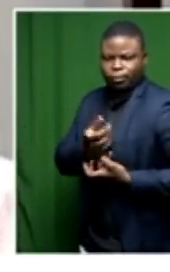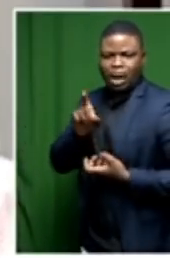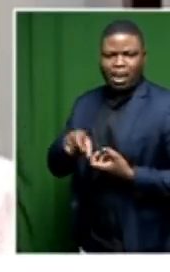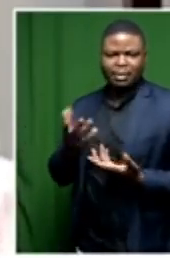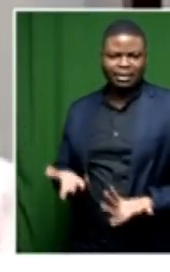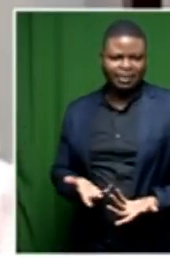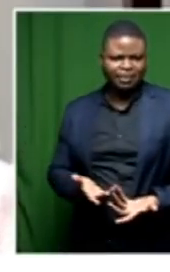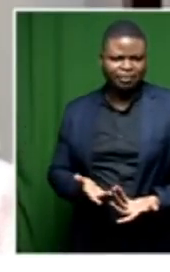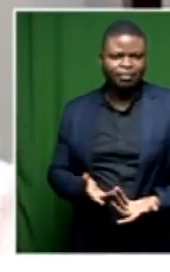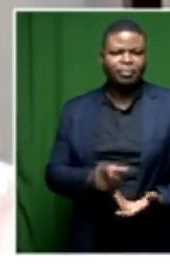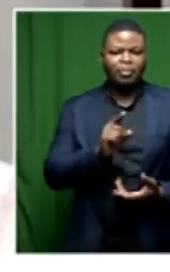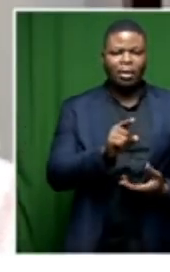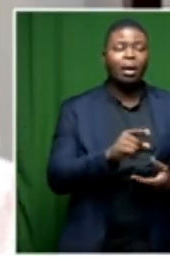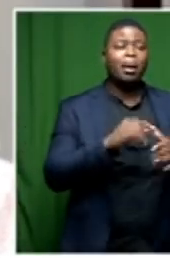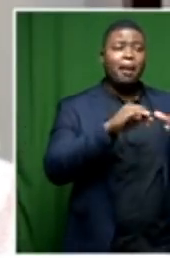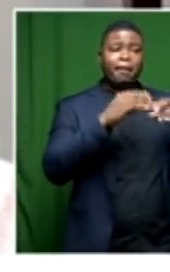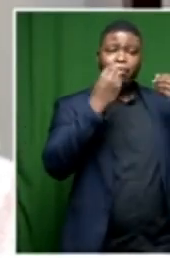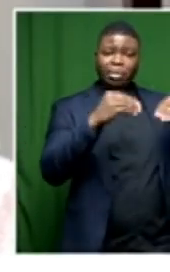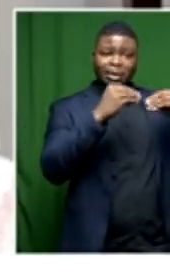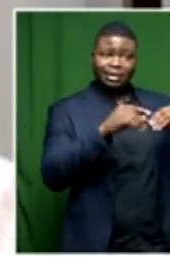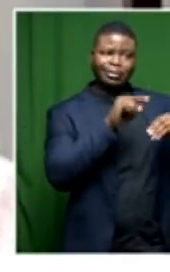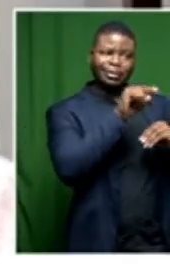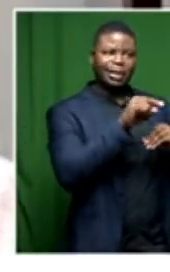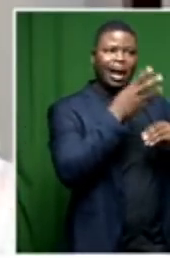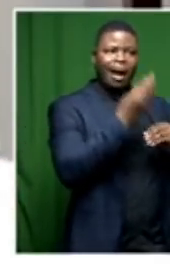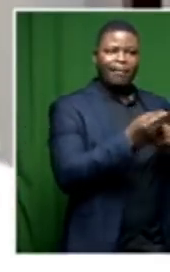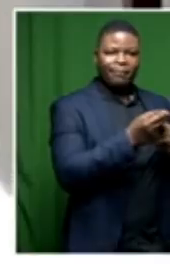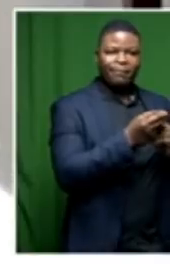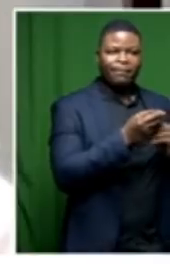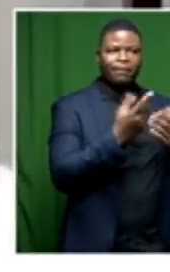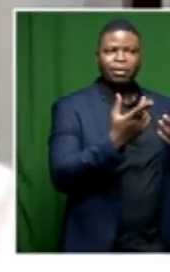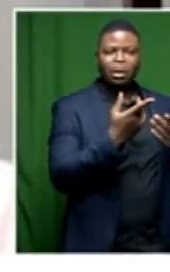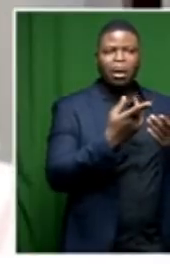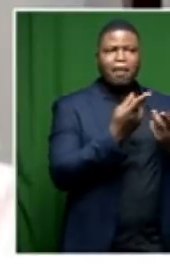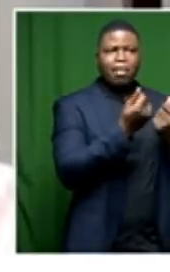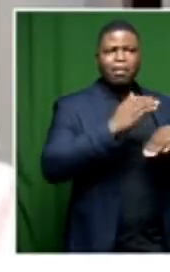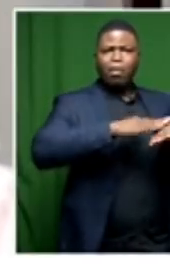conducts those businesses, there is potential. And therefore, once